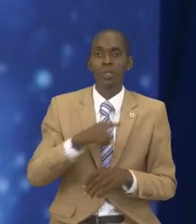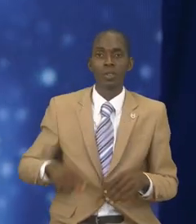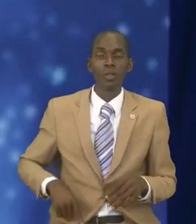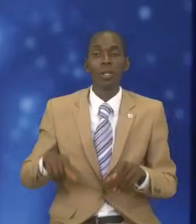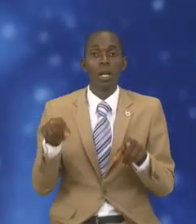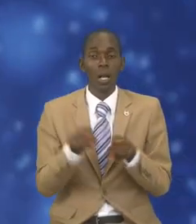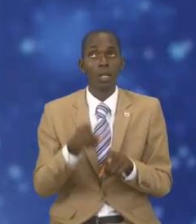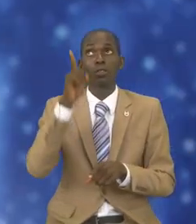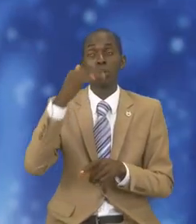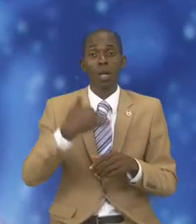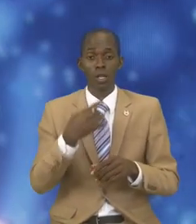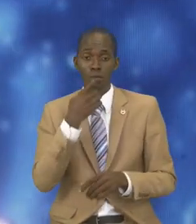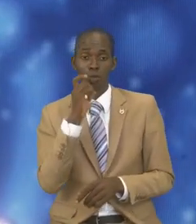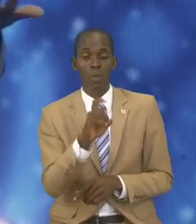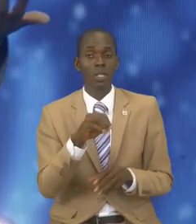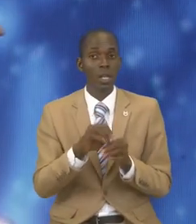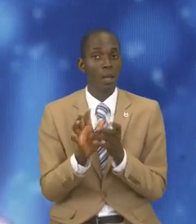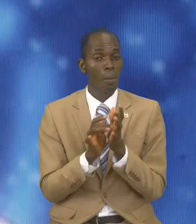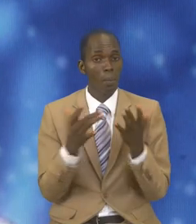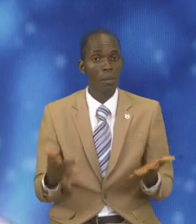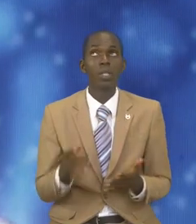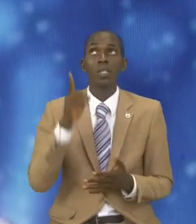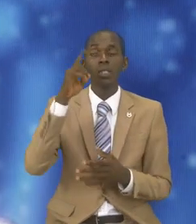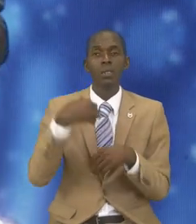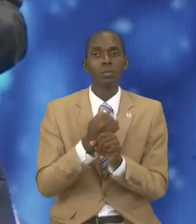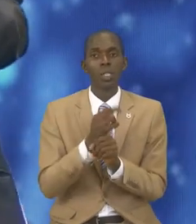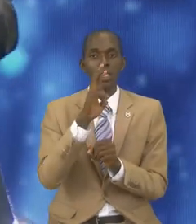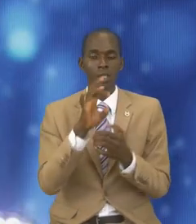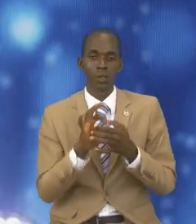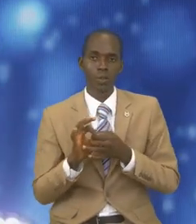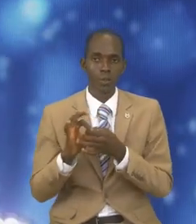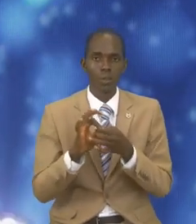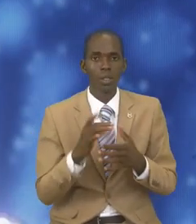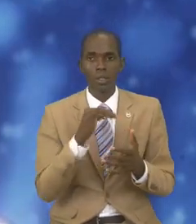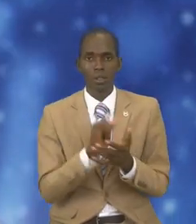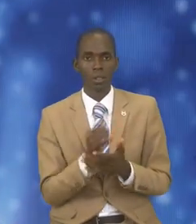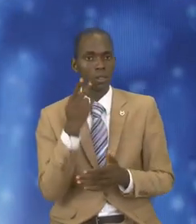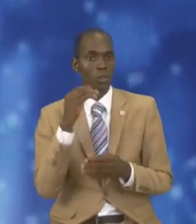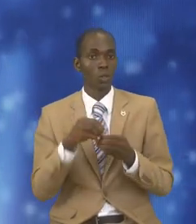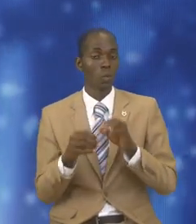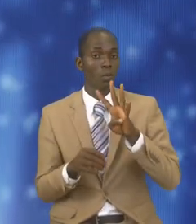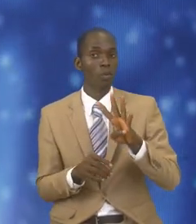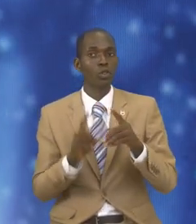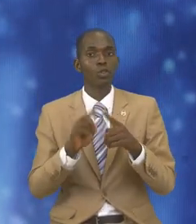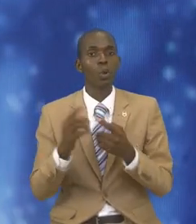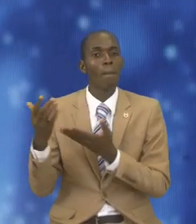ordained in the word, he makes reconciliation. And then it says, look at that number four, to bring